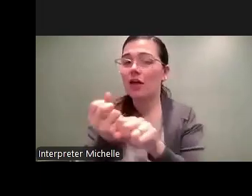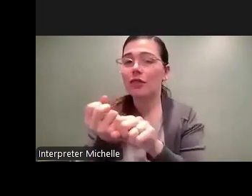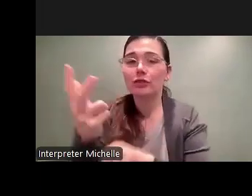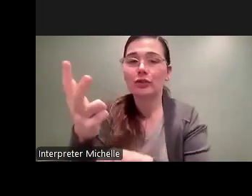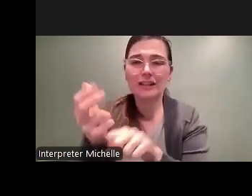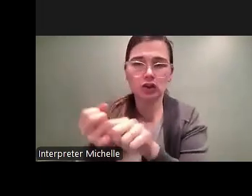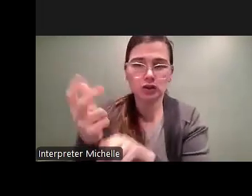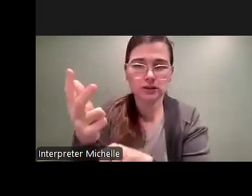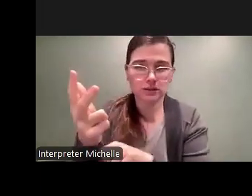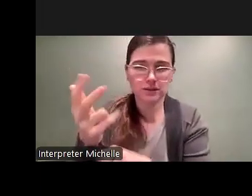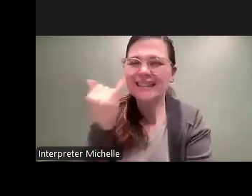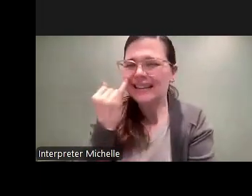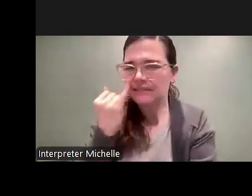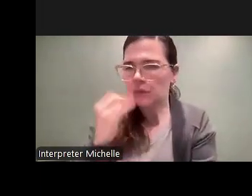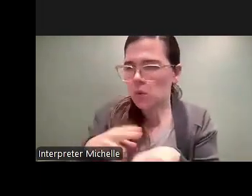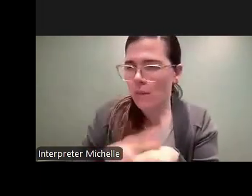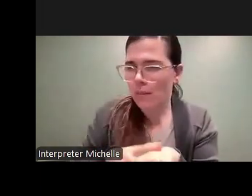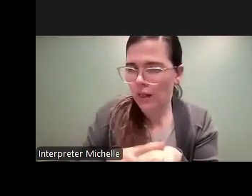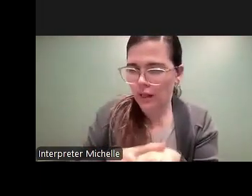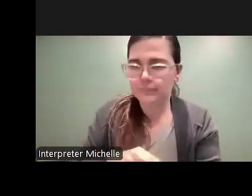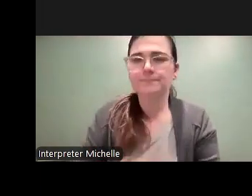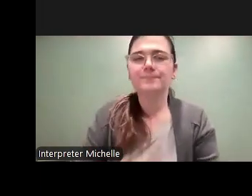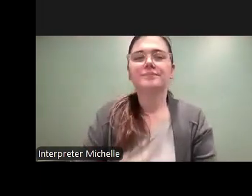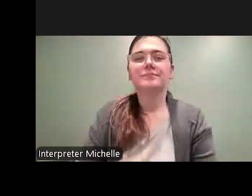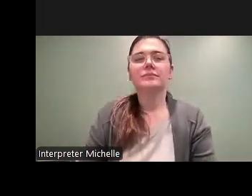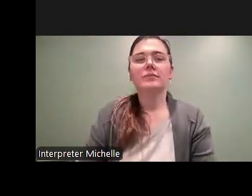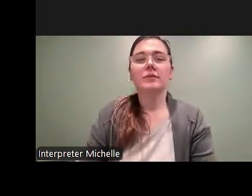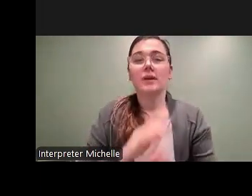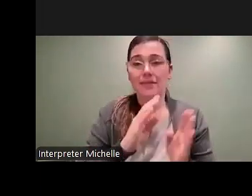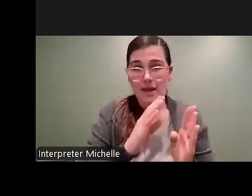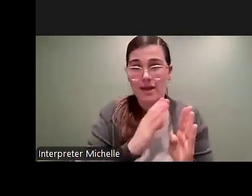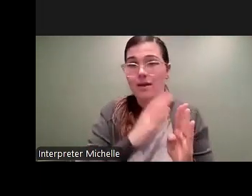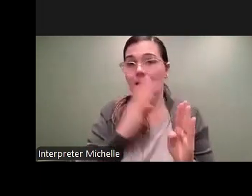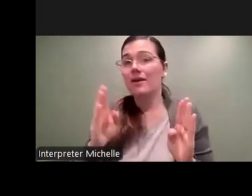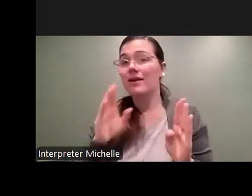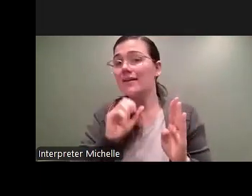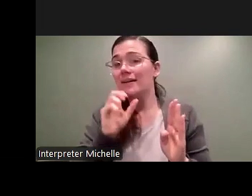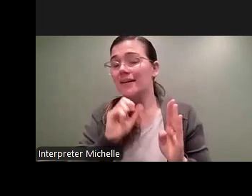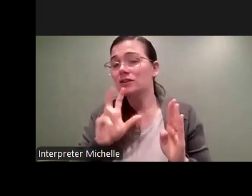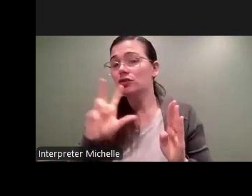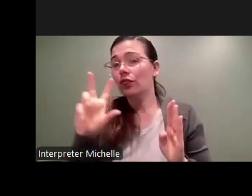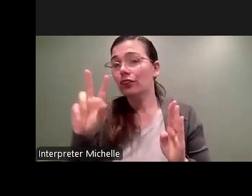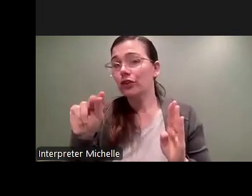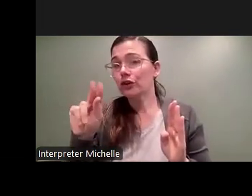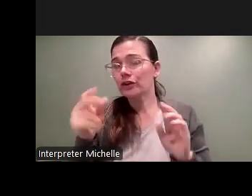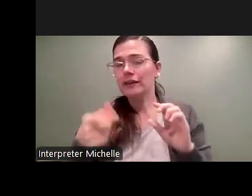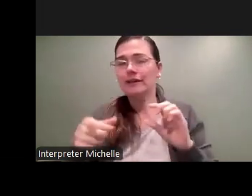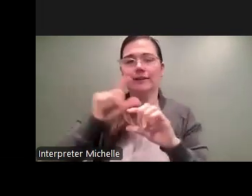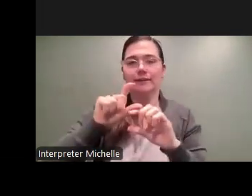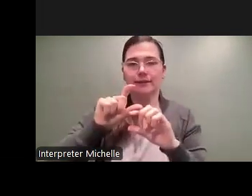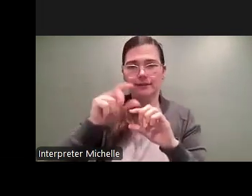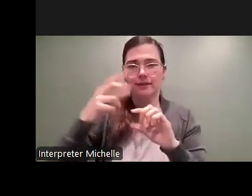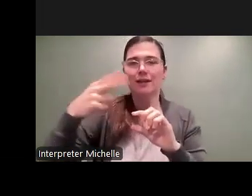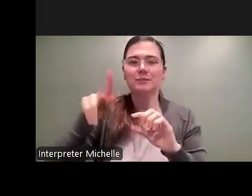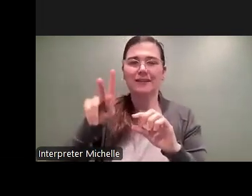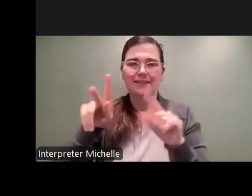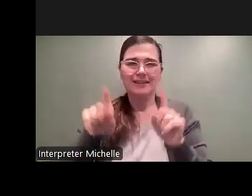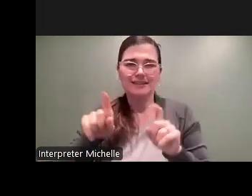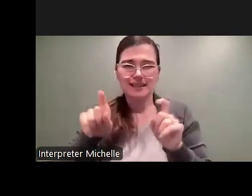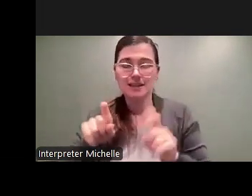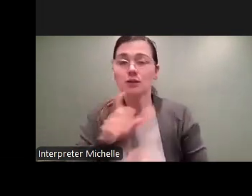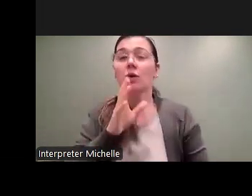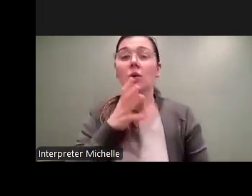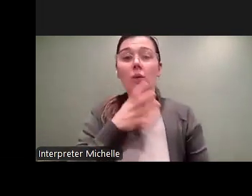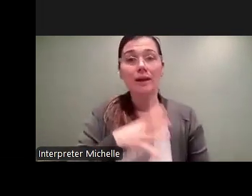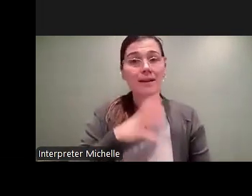then starting at age 30, add the HPV test. There's a lower rate of HPV infection in women as they get